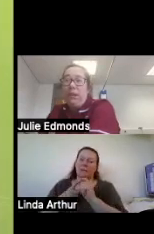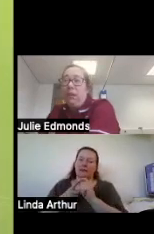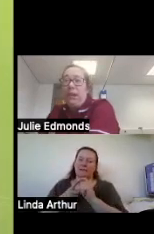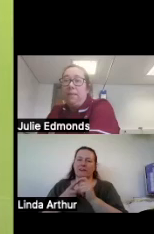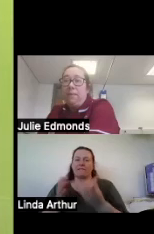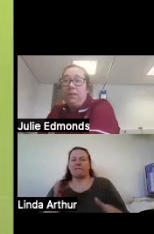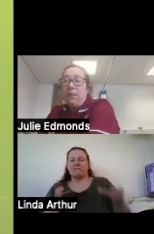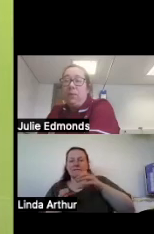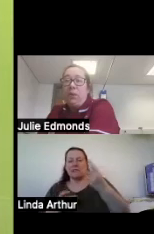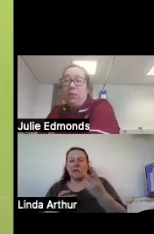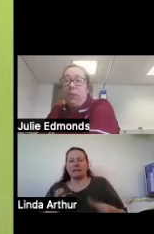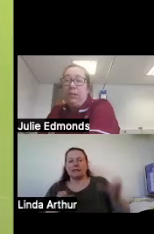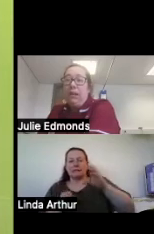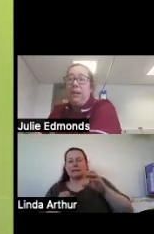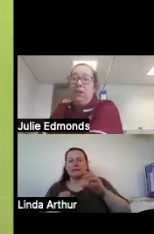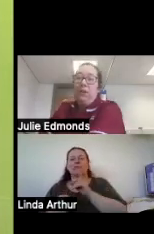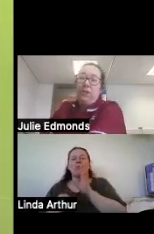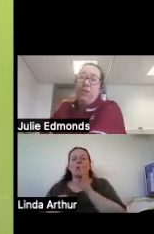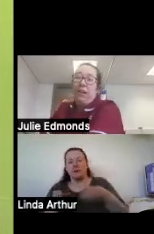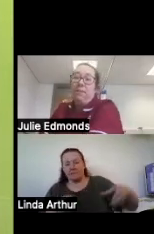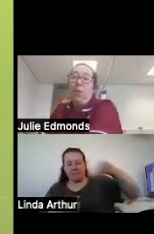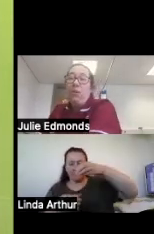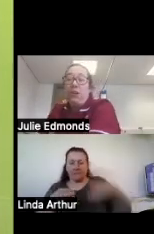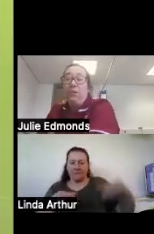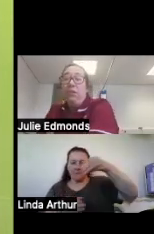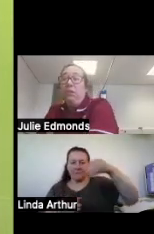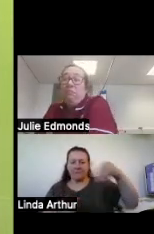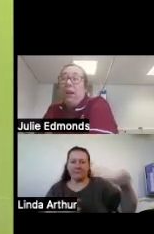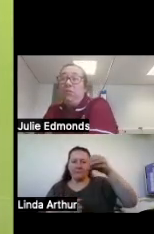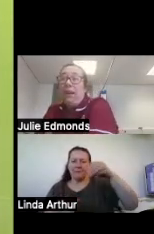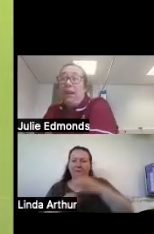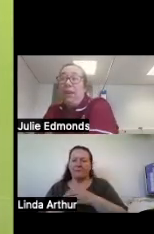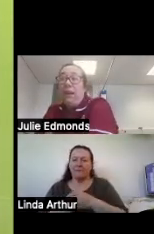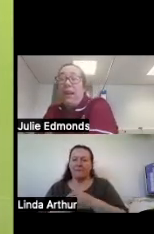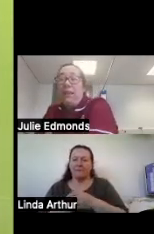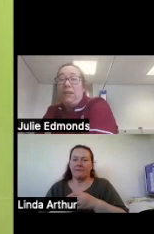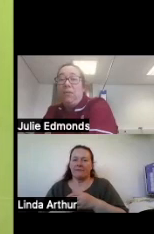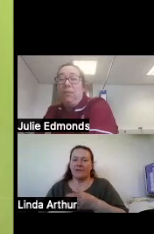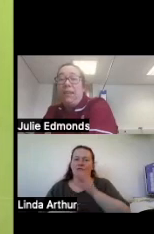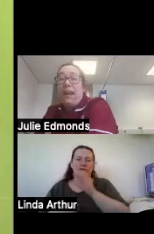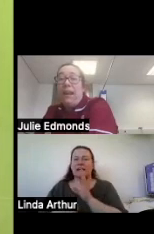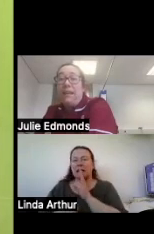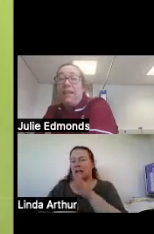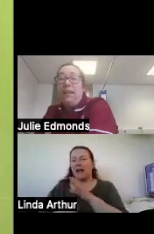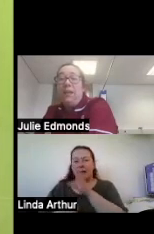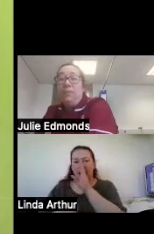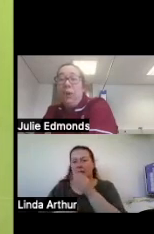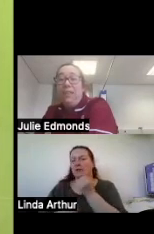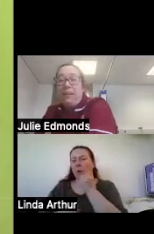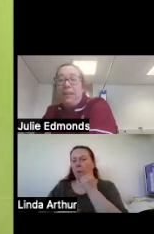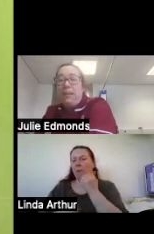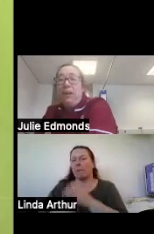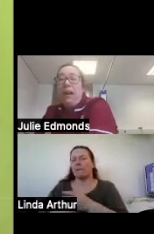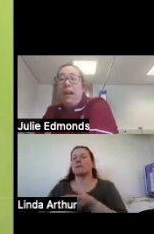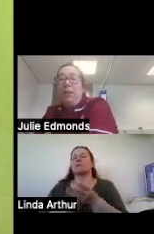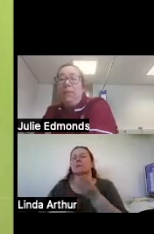refillable spring water bottle, and you can just, or you can drink out of it a glass at home. But the key is small